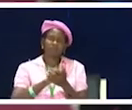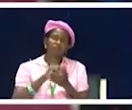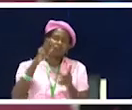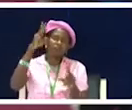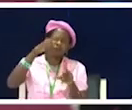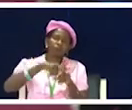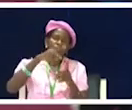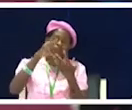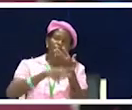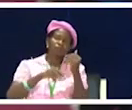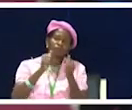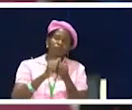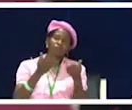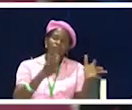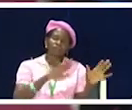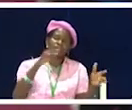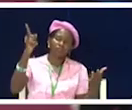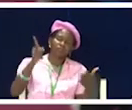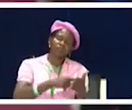is canceled.